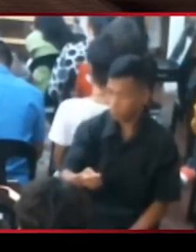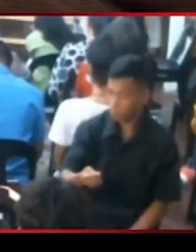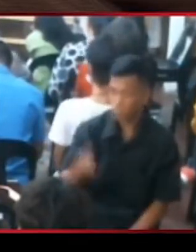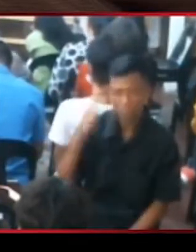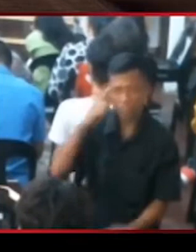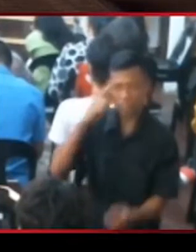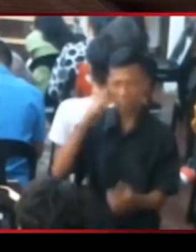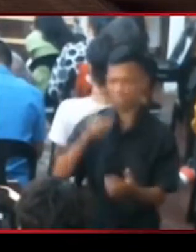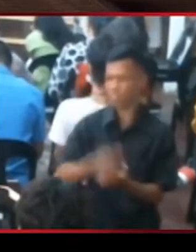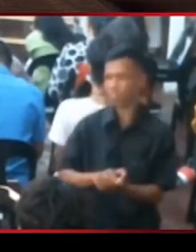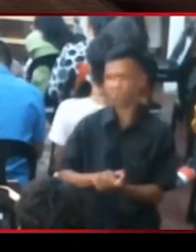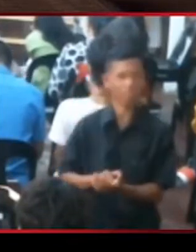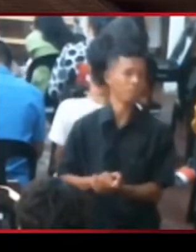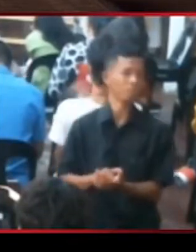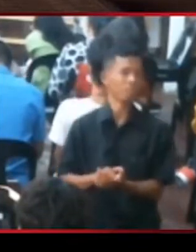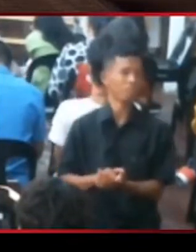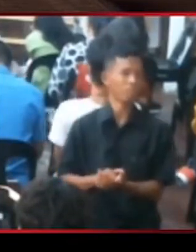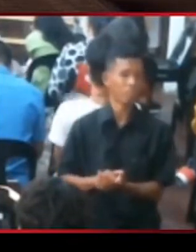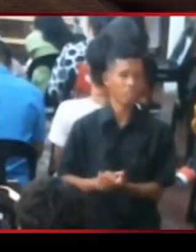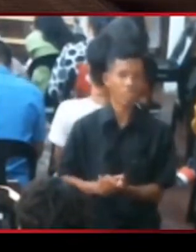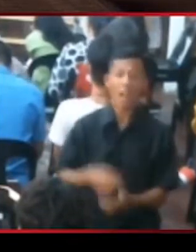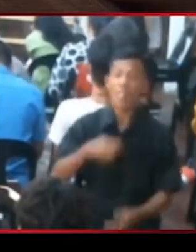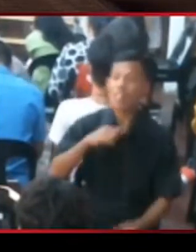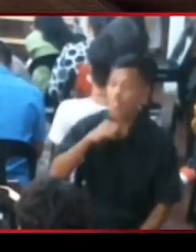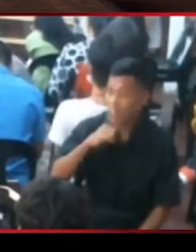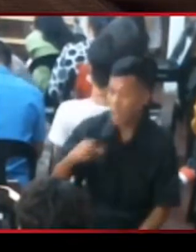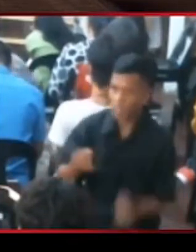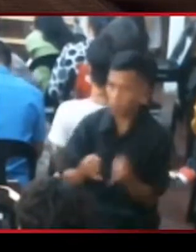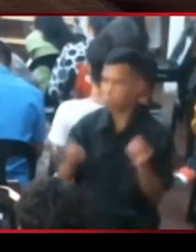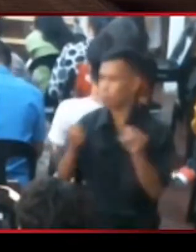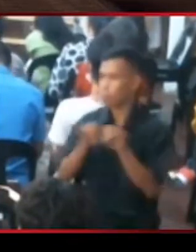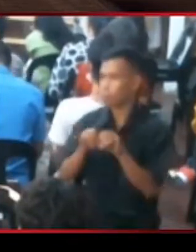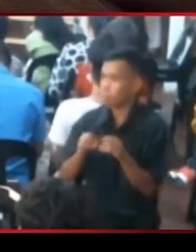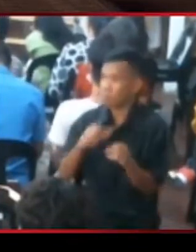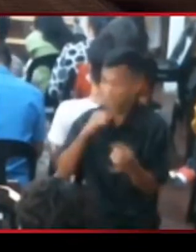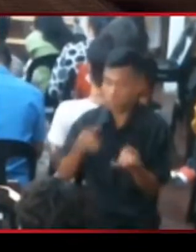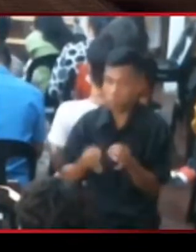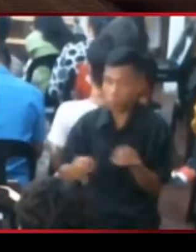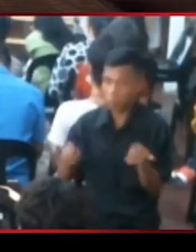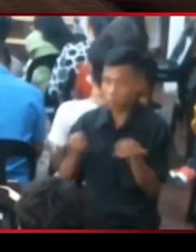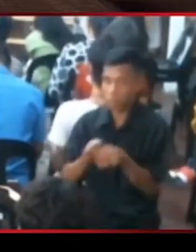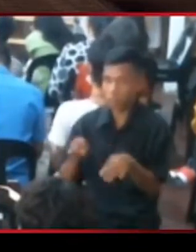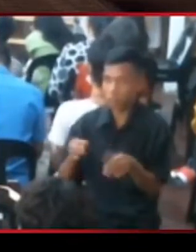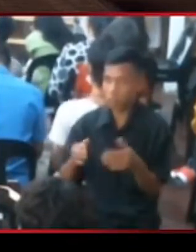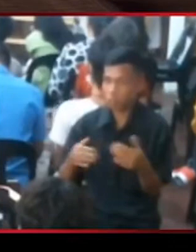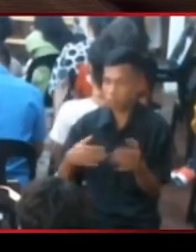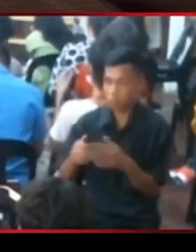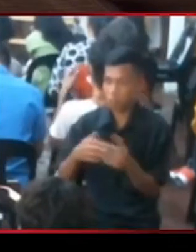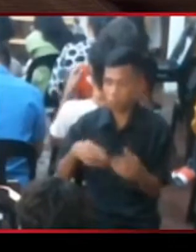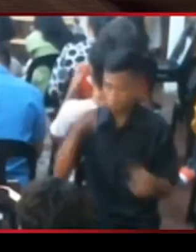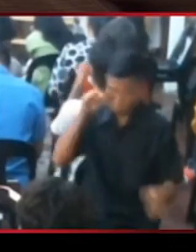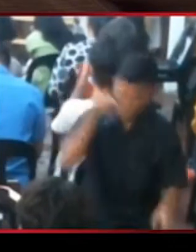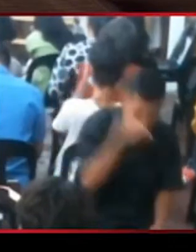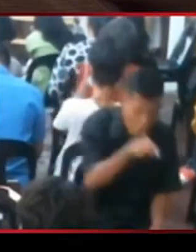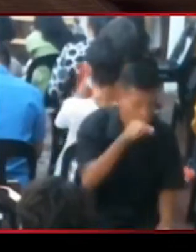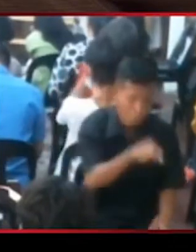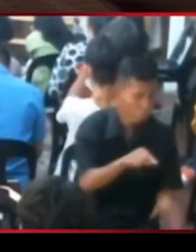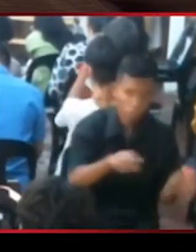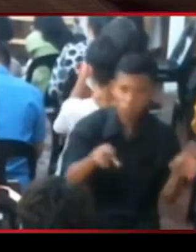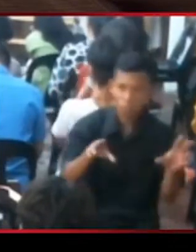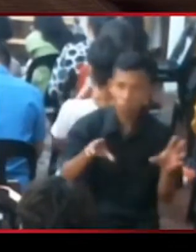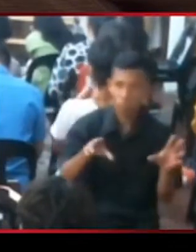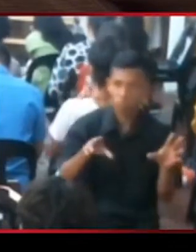Think about that. Not that I'm important, not that I'm trying to point fingers at you. But that's